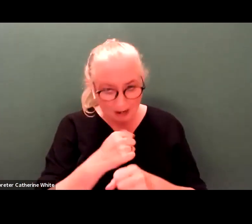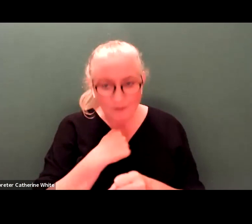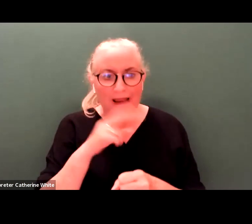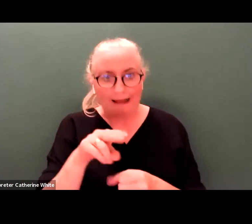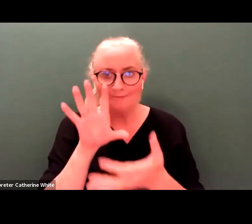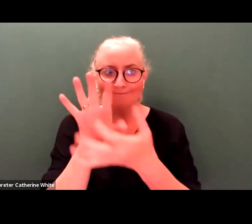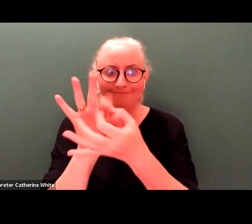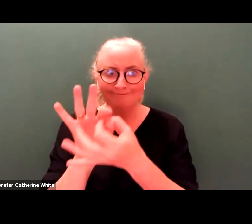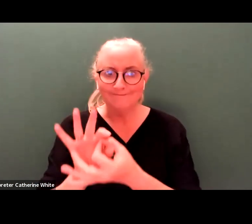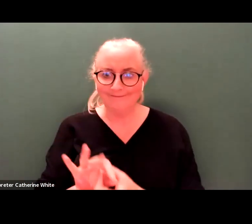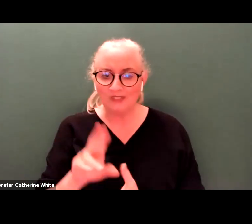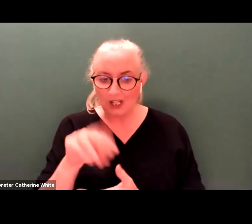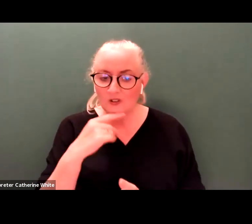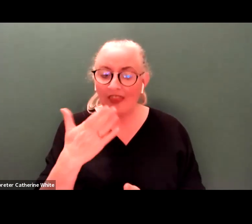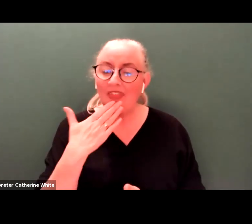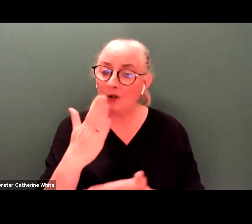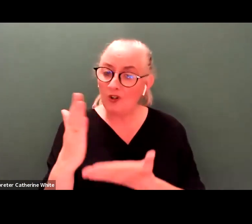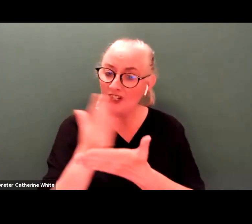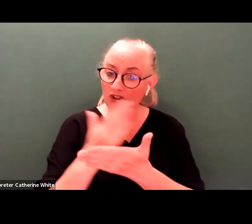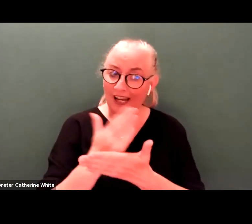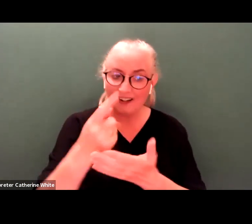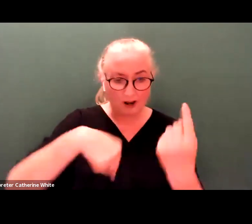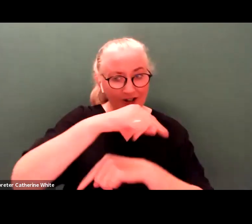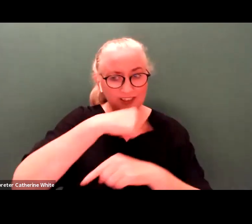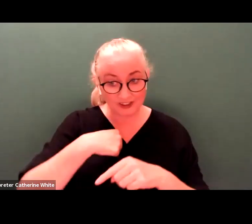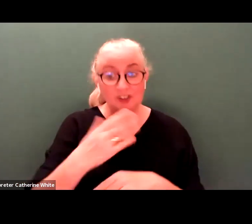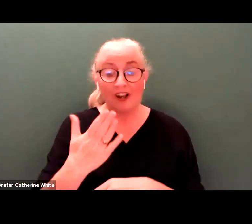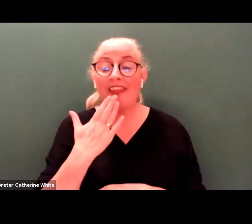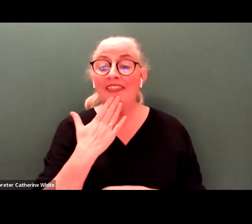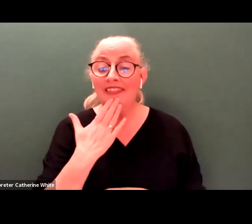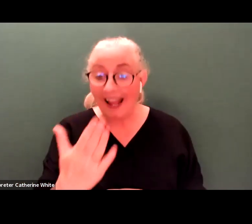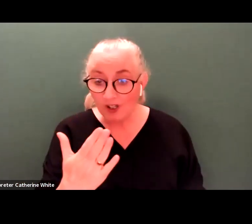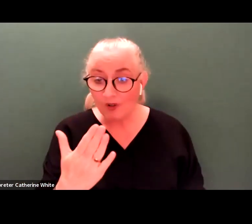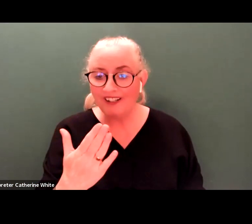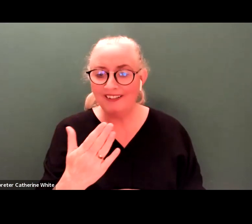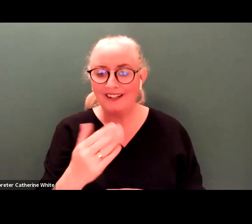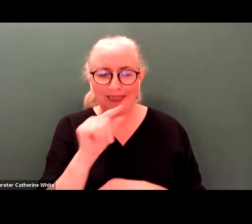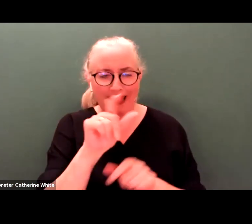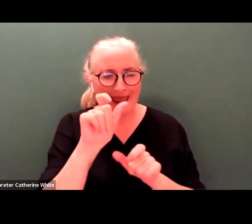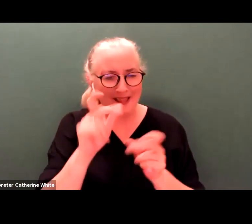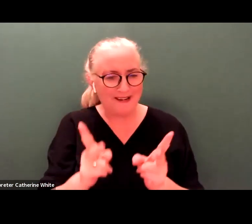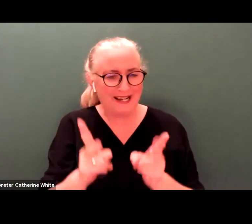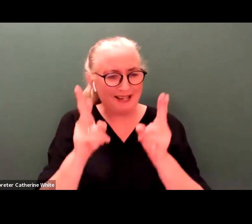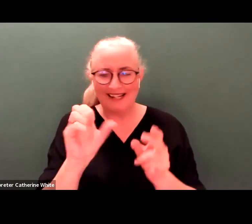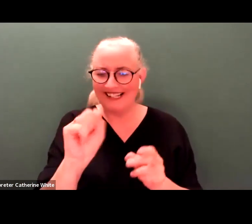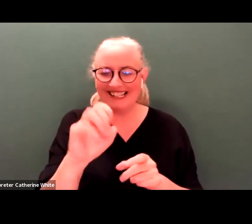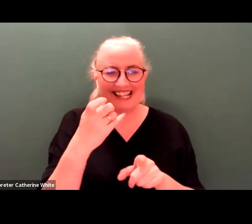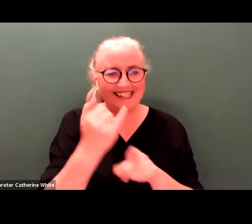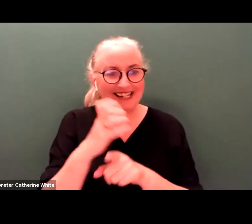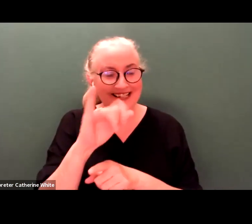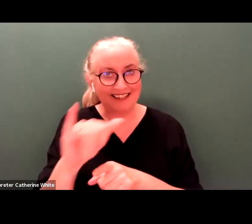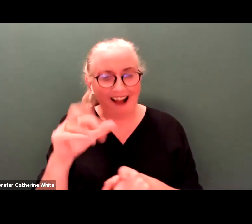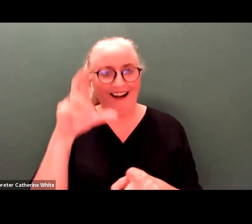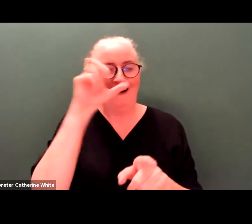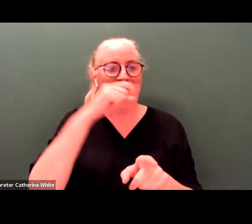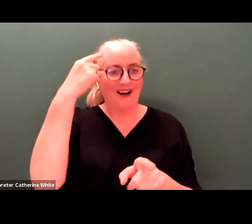So thank you for so much for sharing all that with us. And thank you for a little eclipse of Sex and the City and take us all back memory lane.